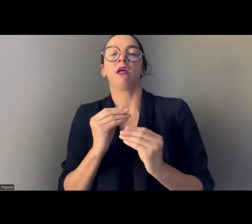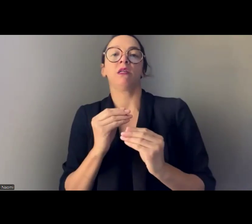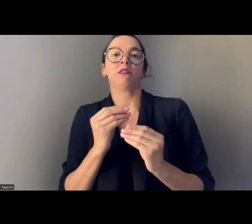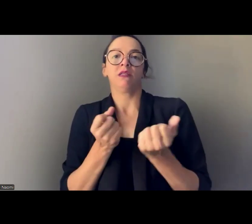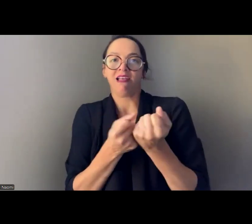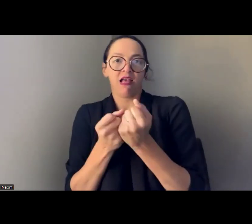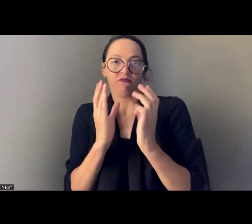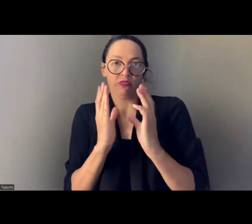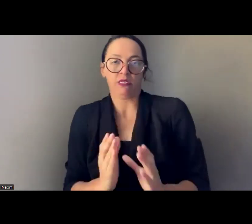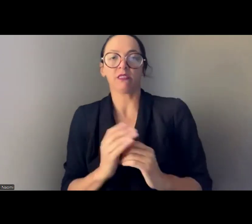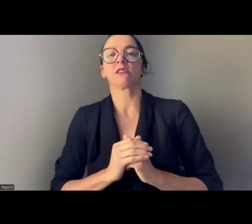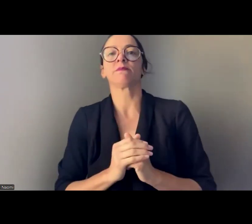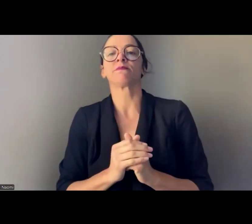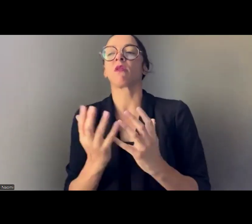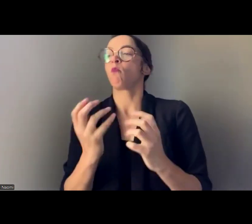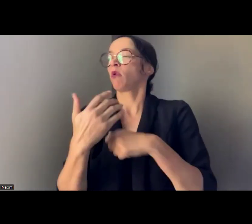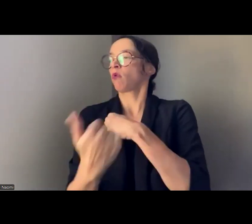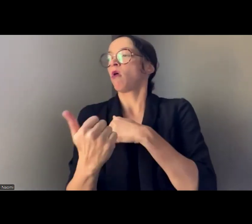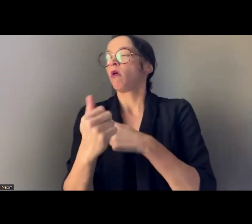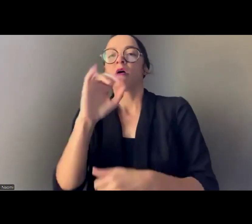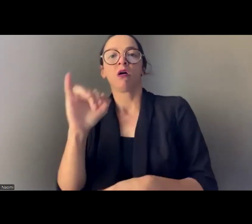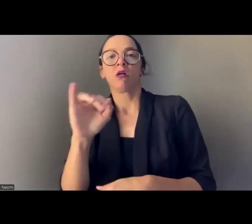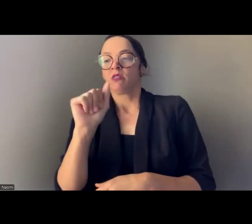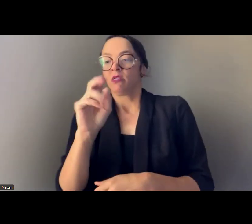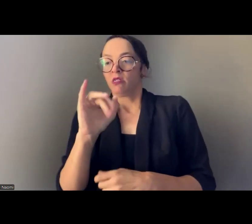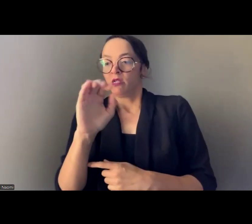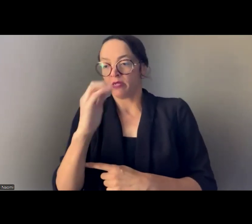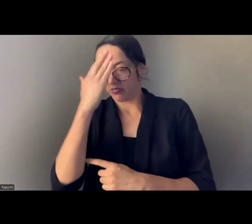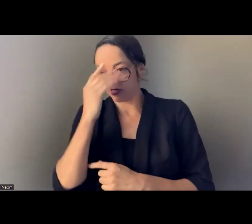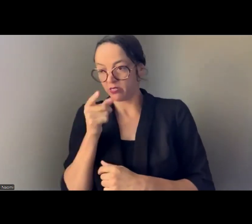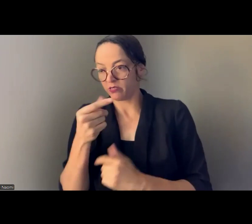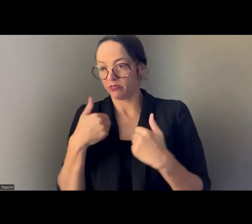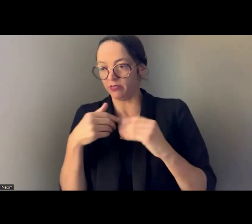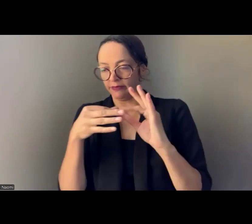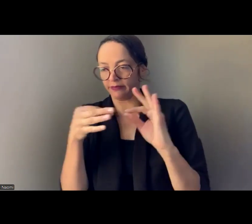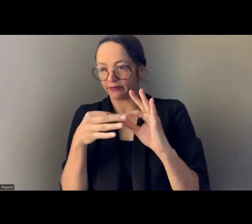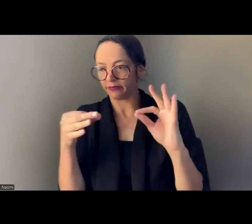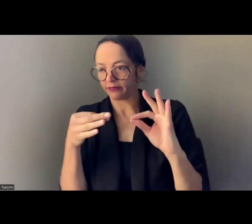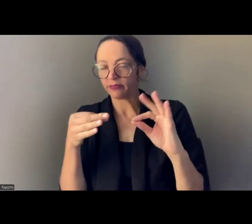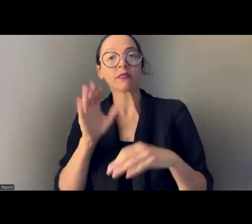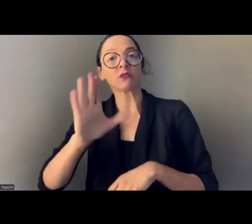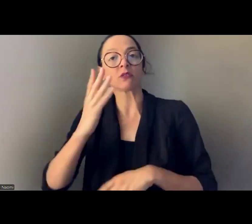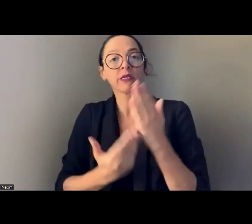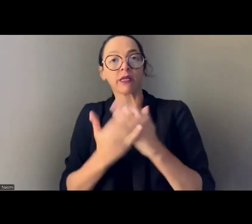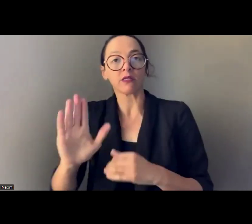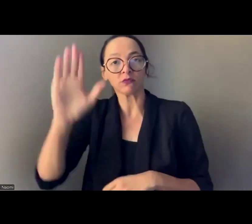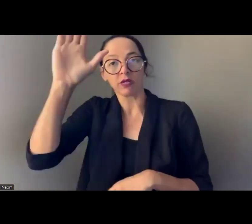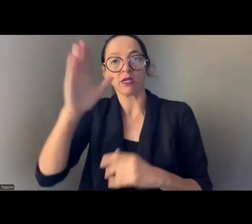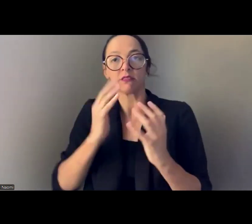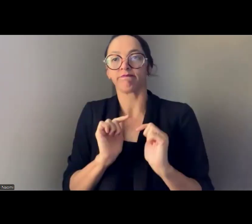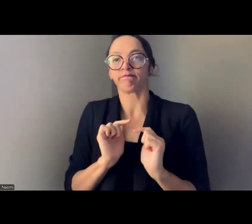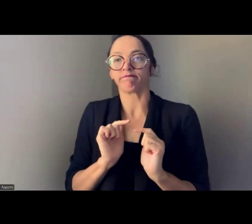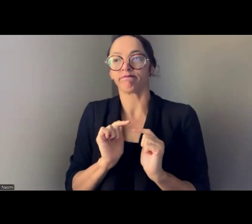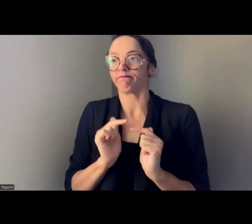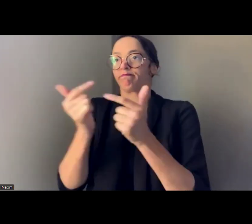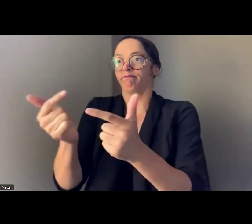think you had a comment also, but I know you had your hand raised, so I wanted to give you an opportunity to talk about your comment. Yeah, I just want to